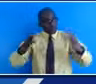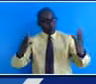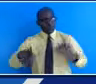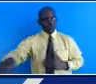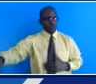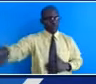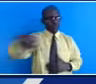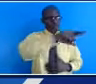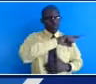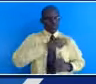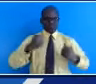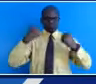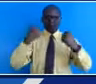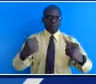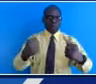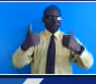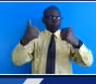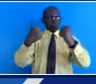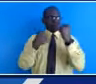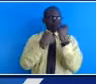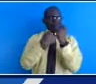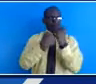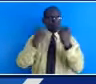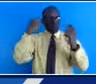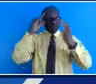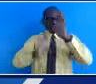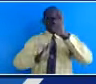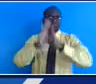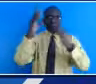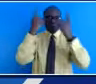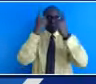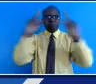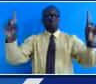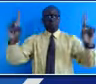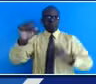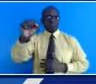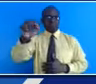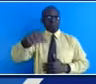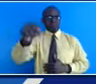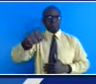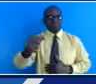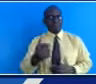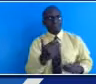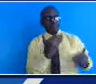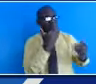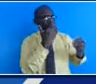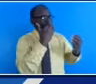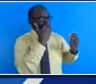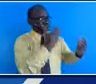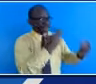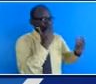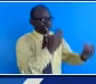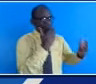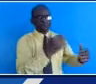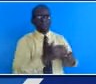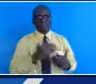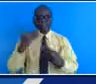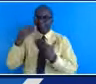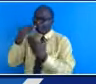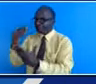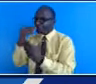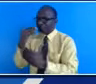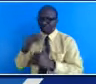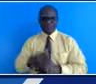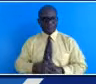Thank you very much, John. I'm going to take the next speaker somewhat out of